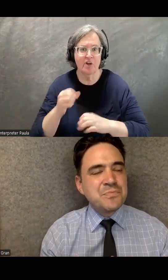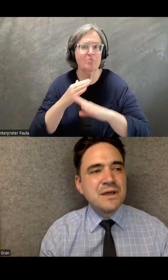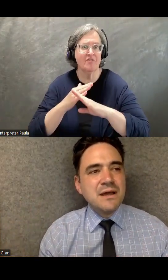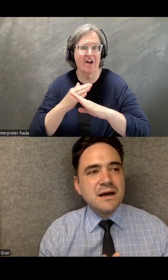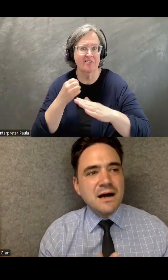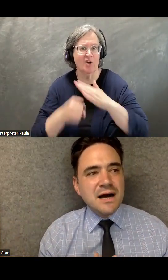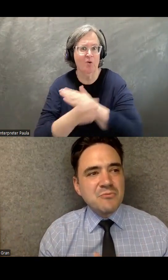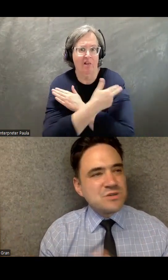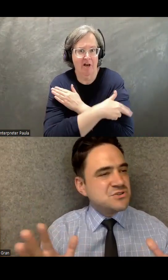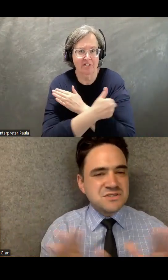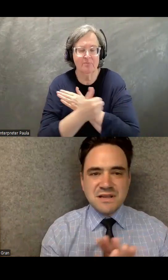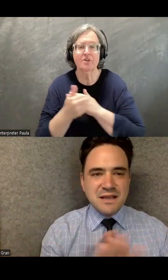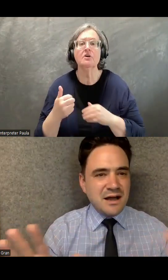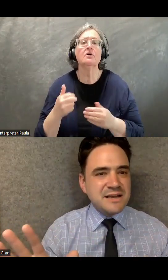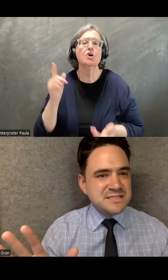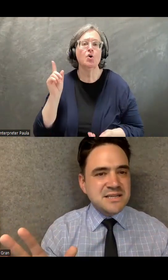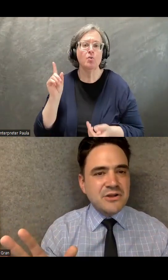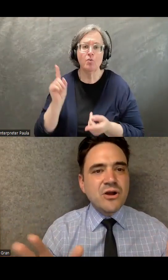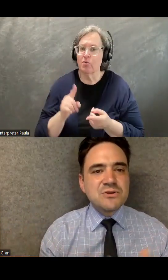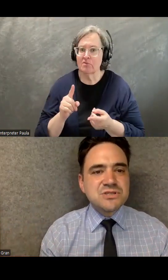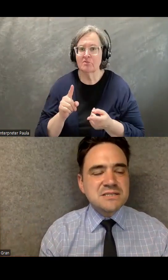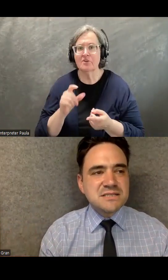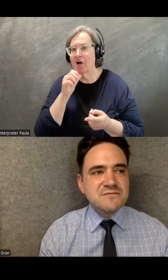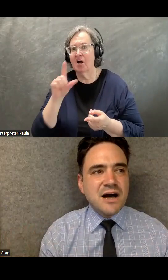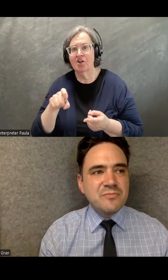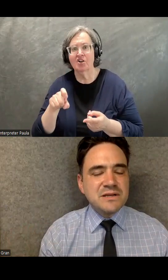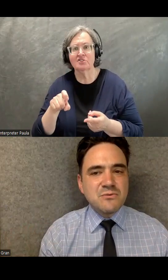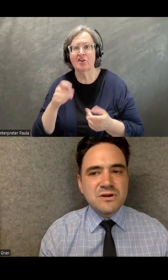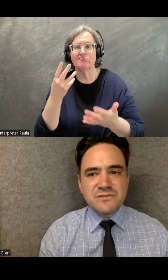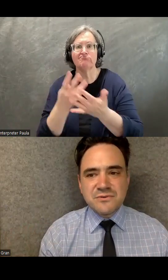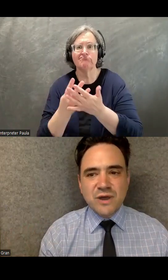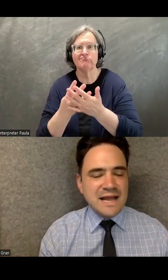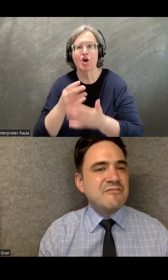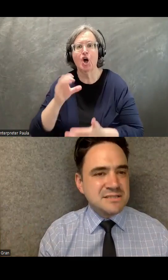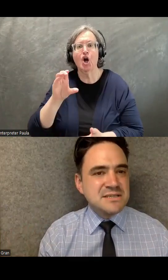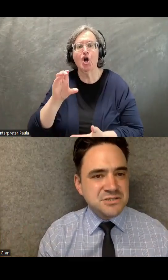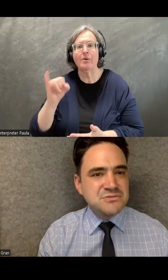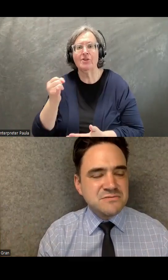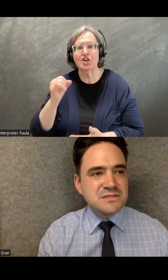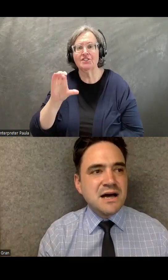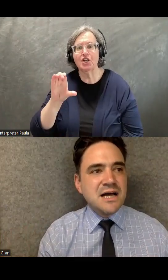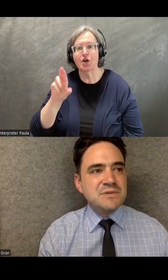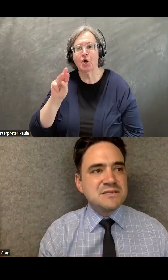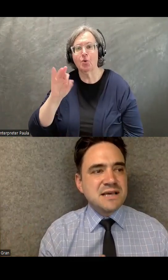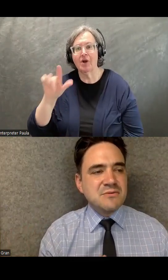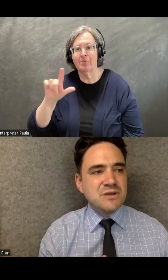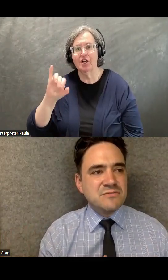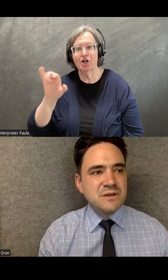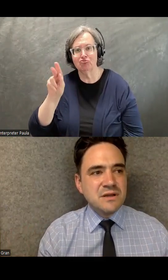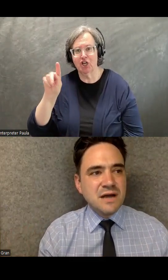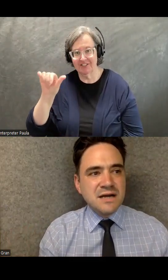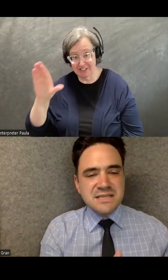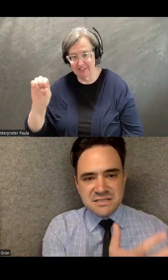today, reduce unnecessary criminal justice involvement. One of the great advocacy issues of our time is that